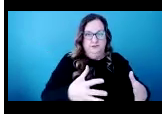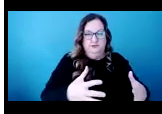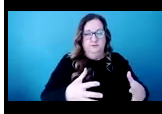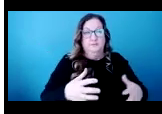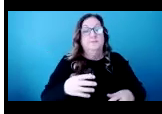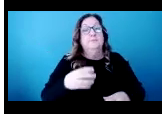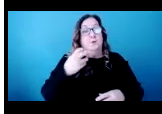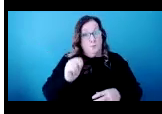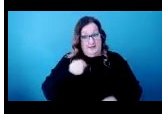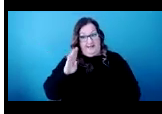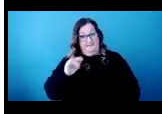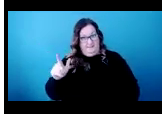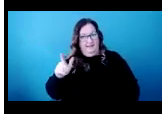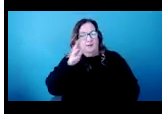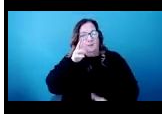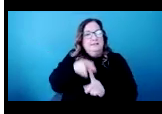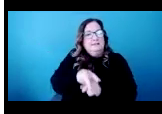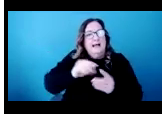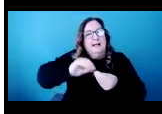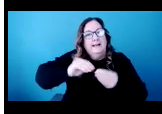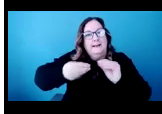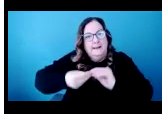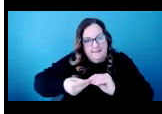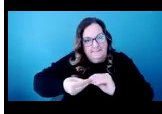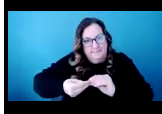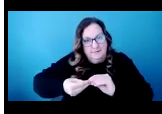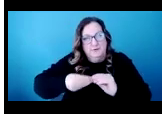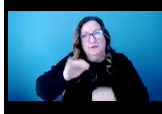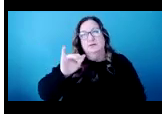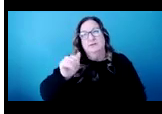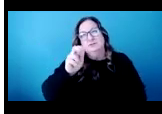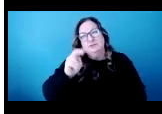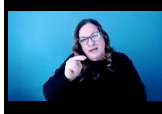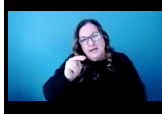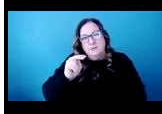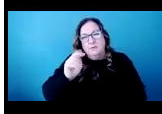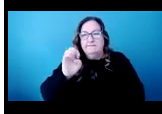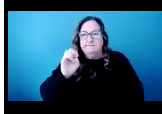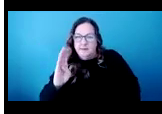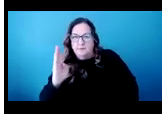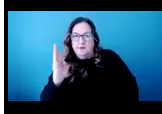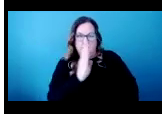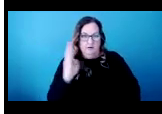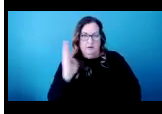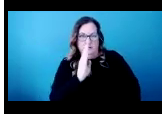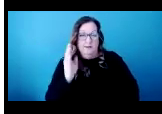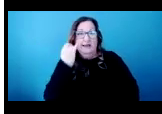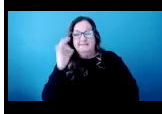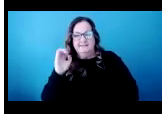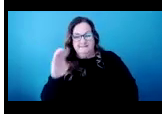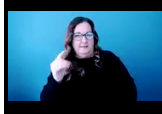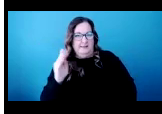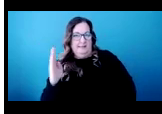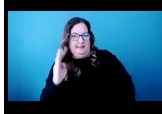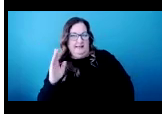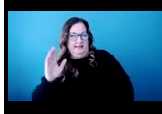during January, or if it's sometimes bills are introduced in February, even kind of late in the session. But